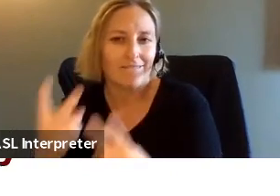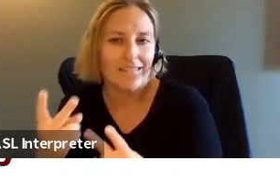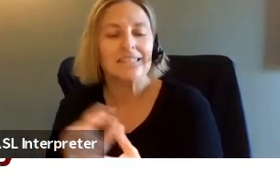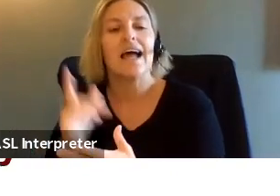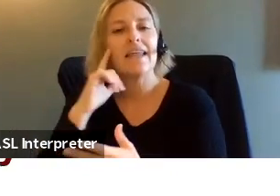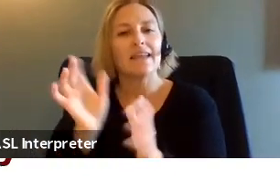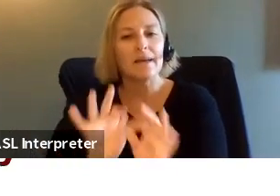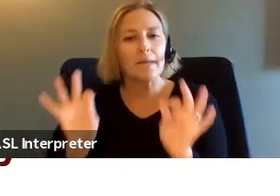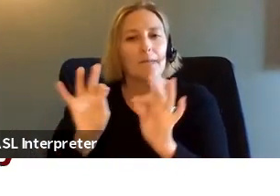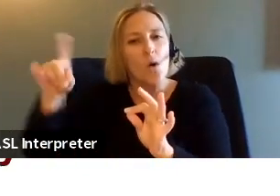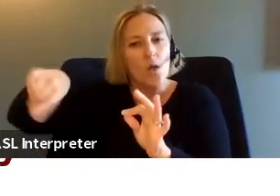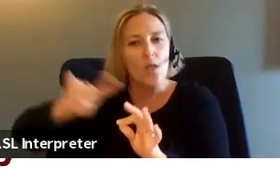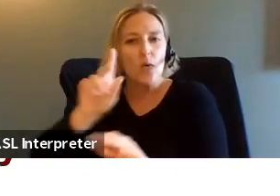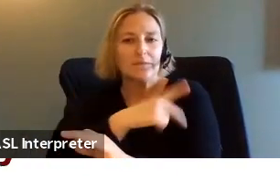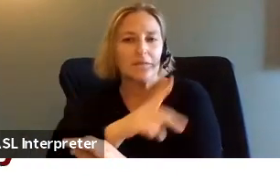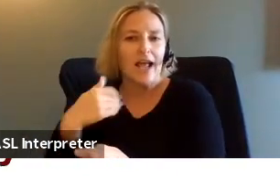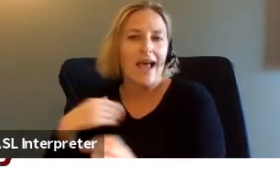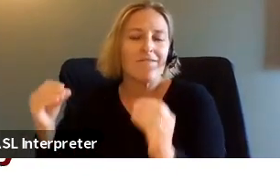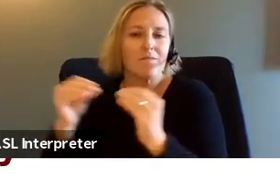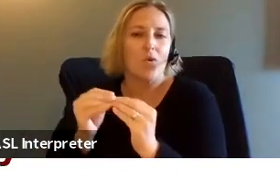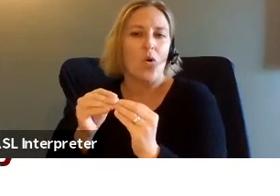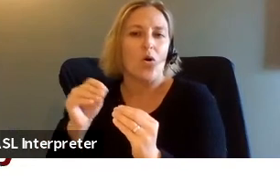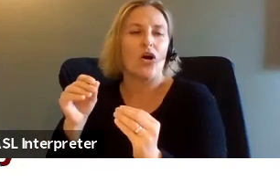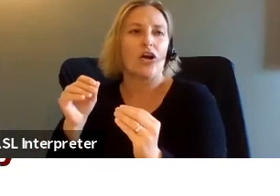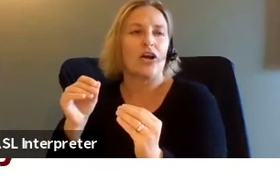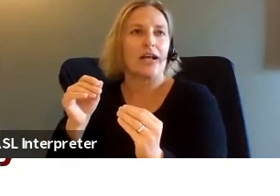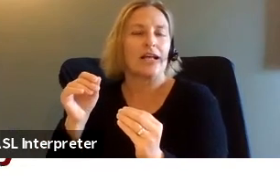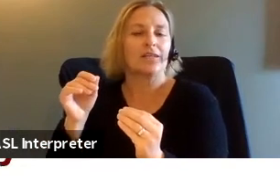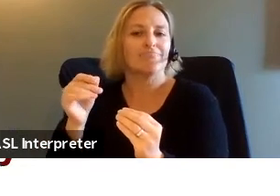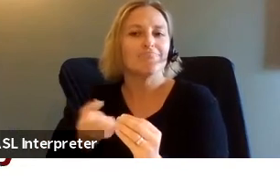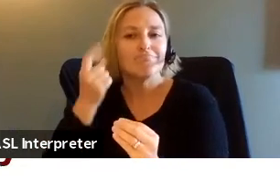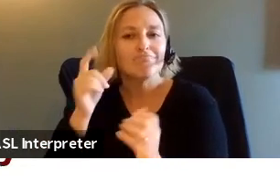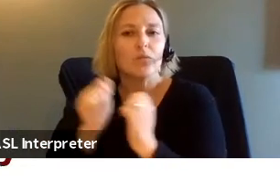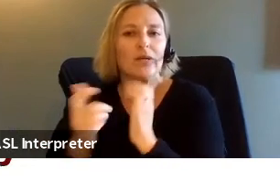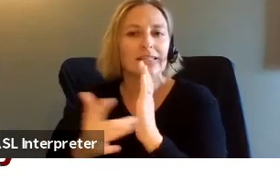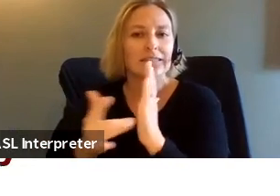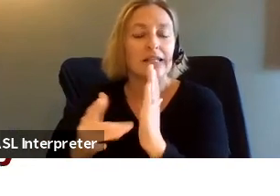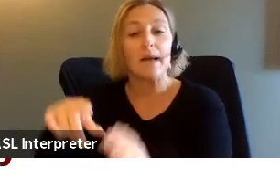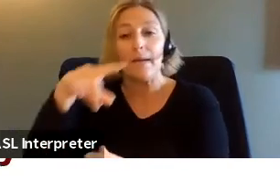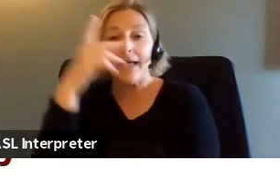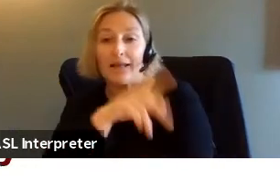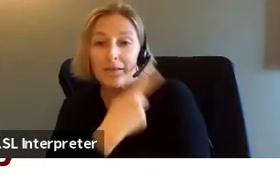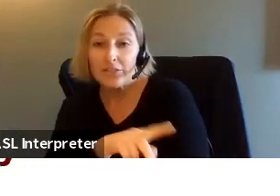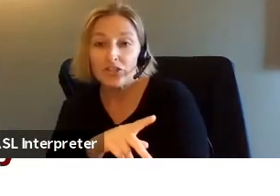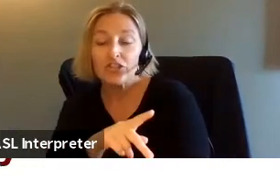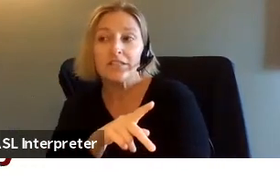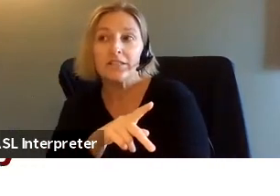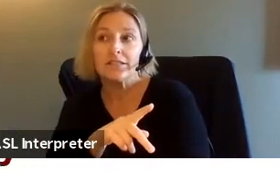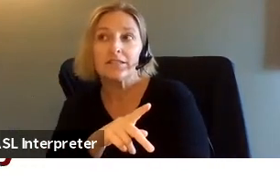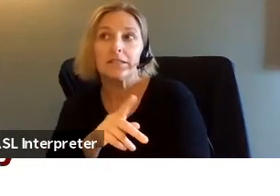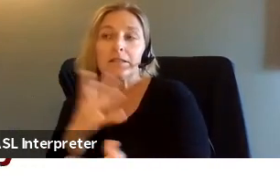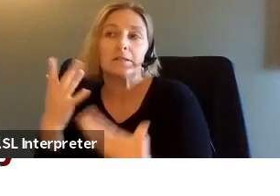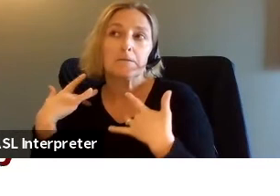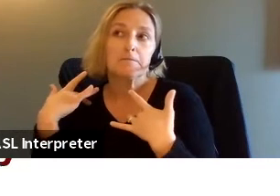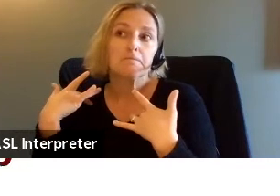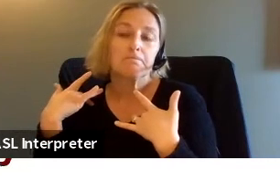fact that these patients have higher digital literacy, and Black patients less likely than white patients were less likely to report that